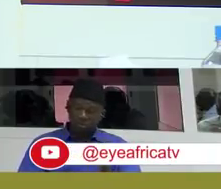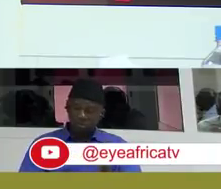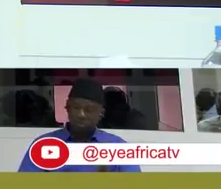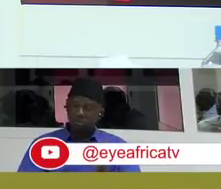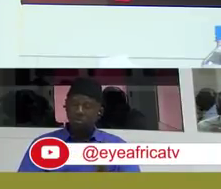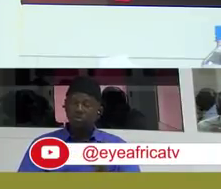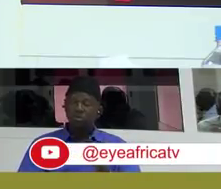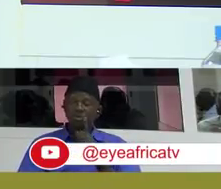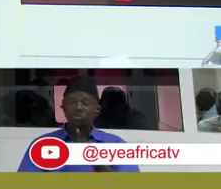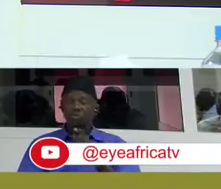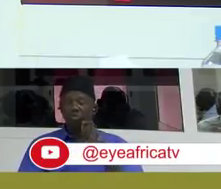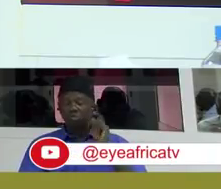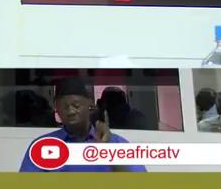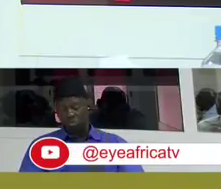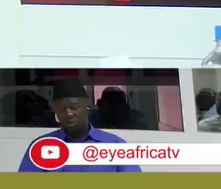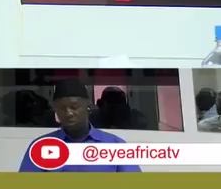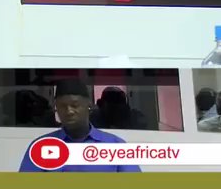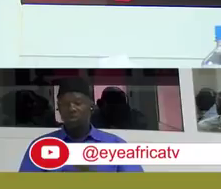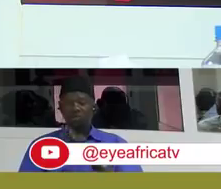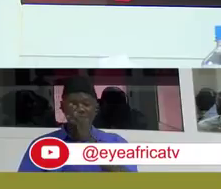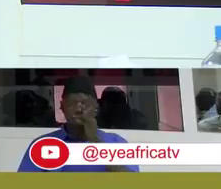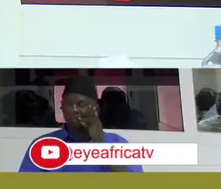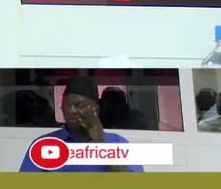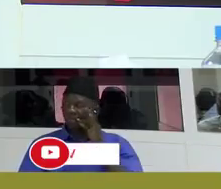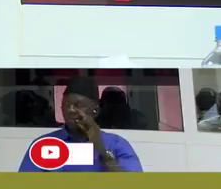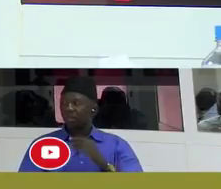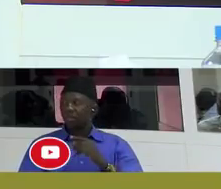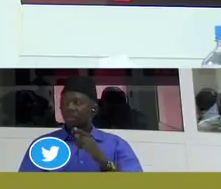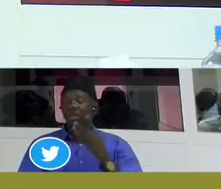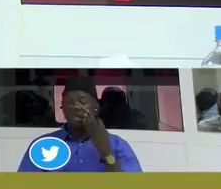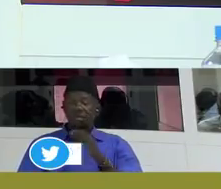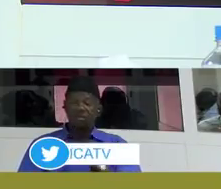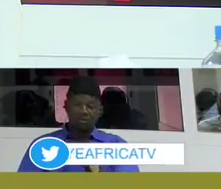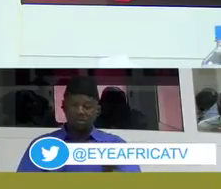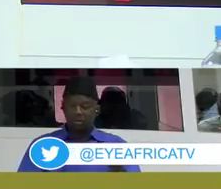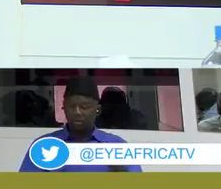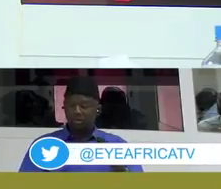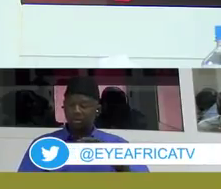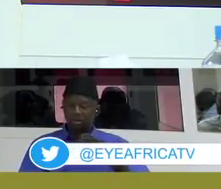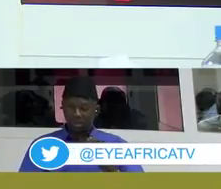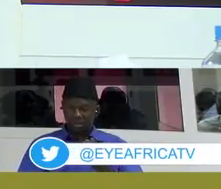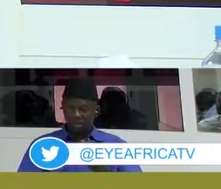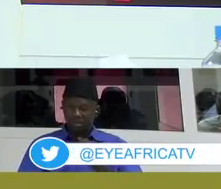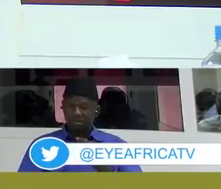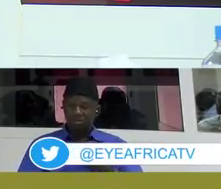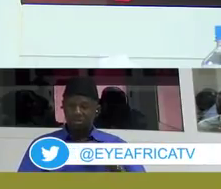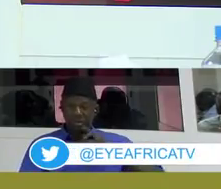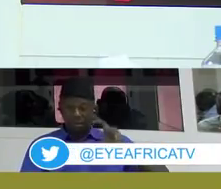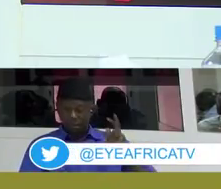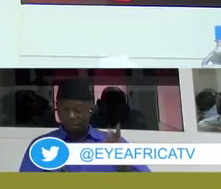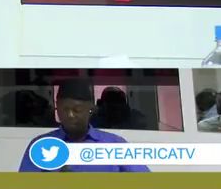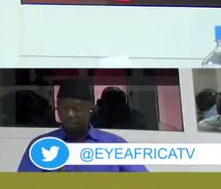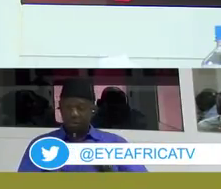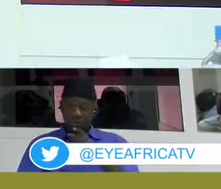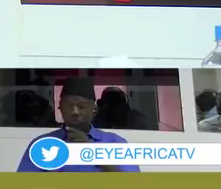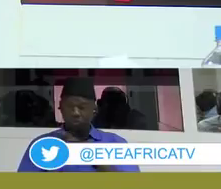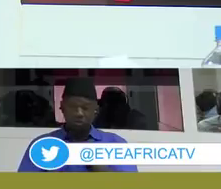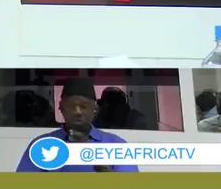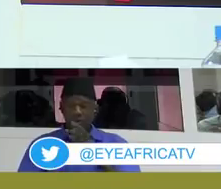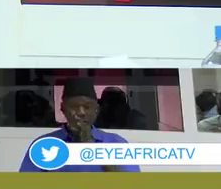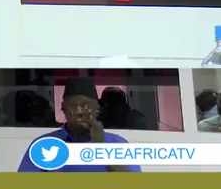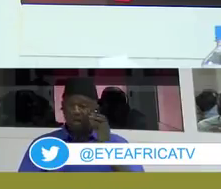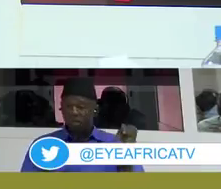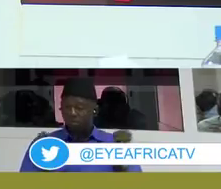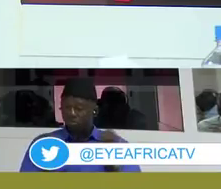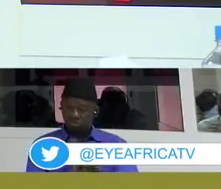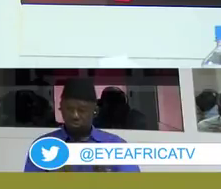you are supposed to fast, and if they can confirm that you are not